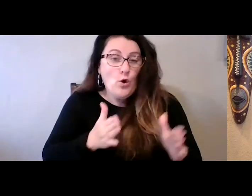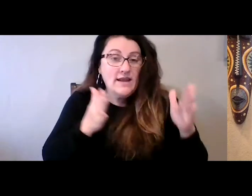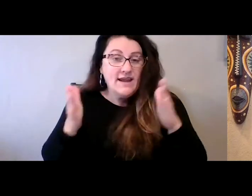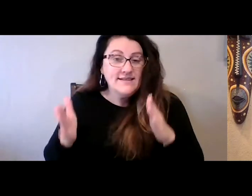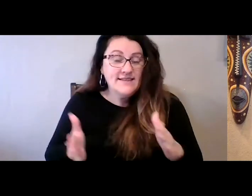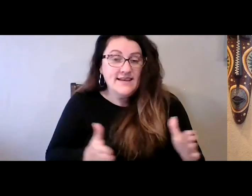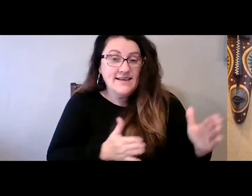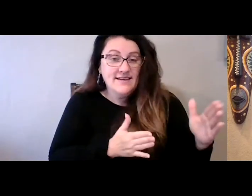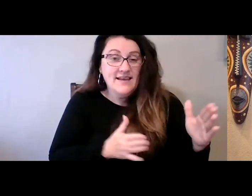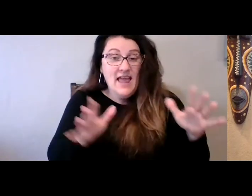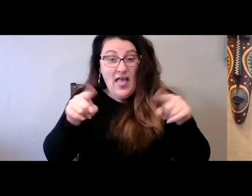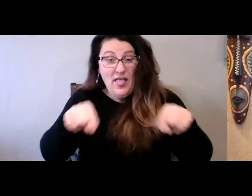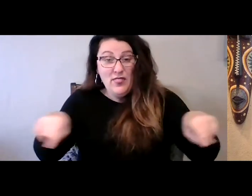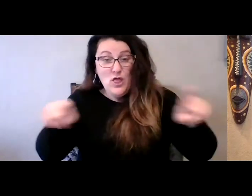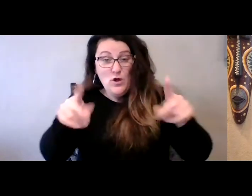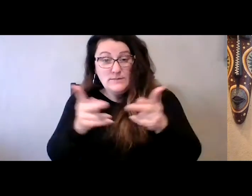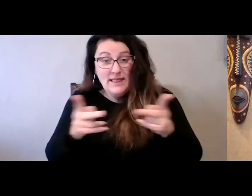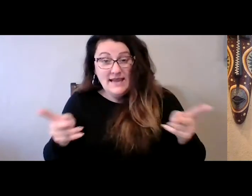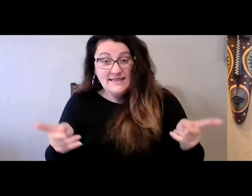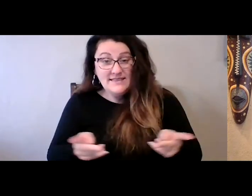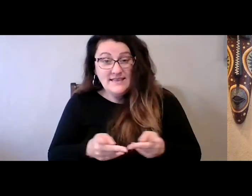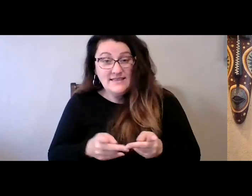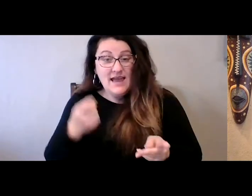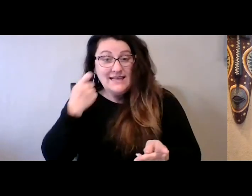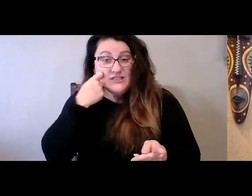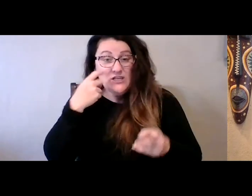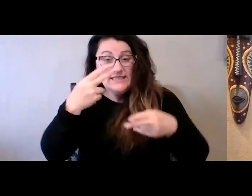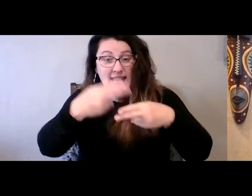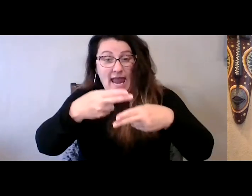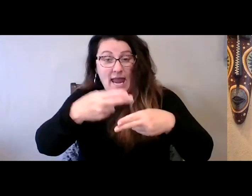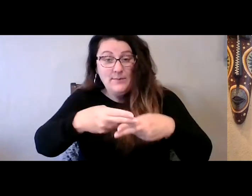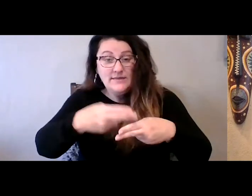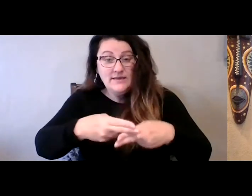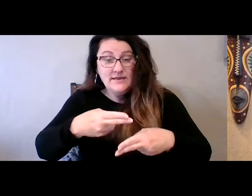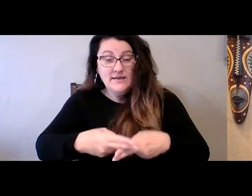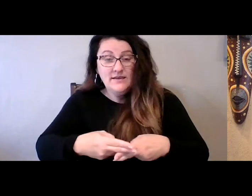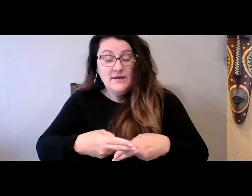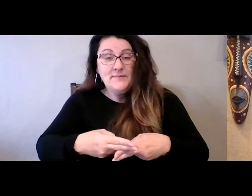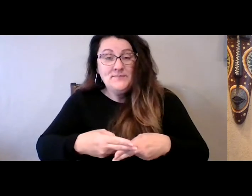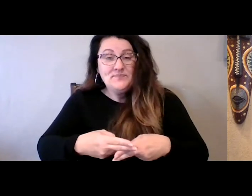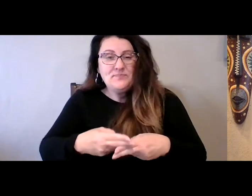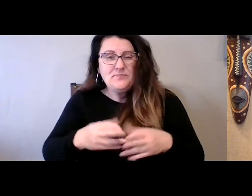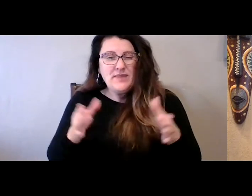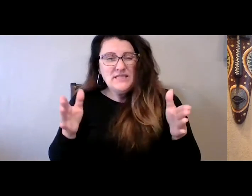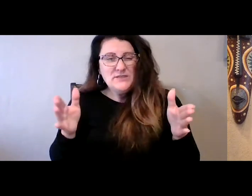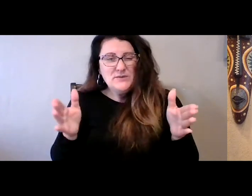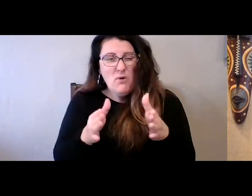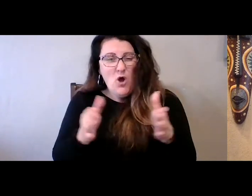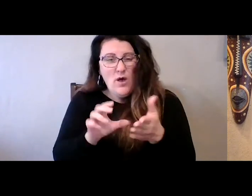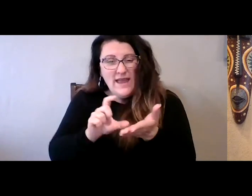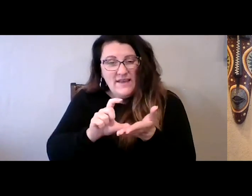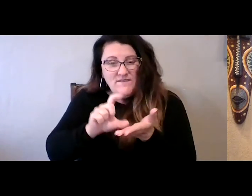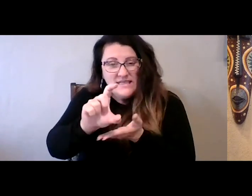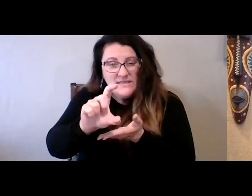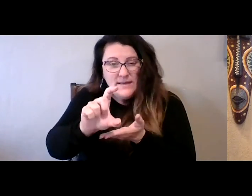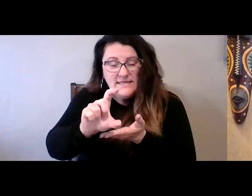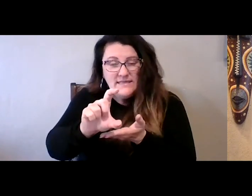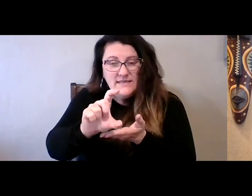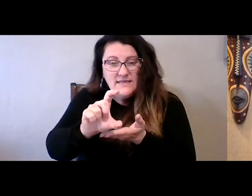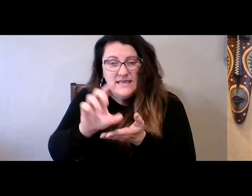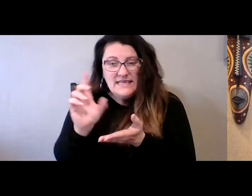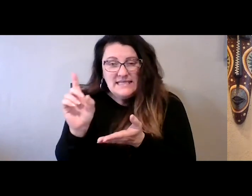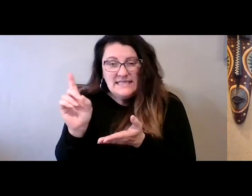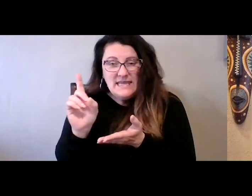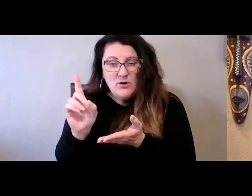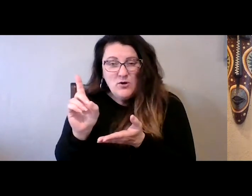In all of these places, all of the places I just named, there were very small investments from the sort of